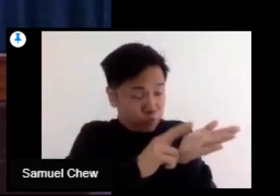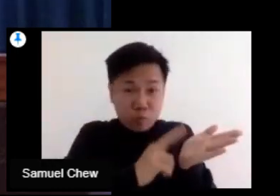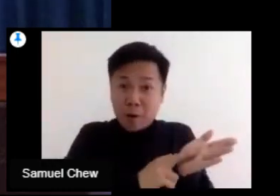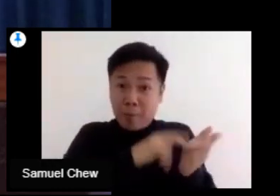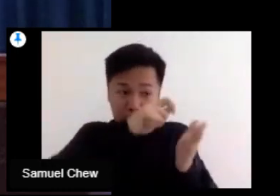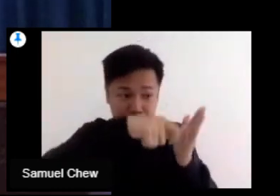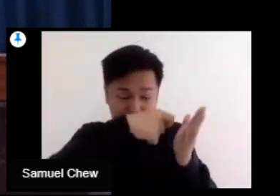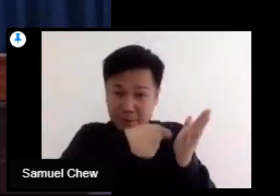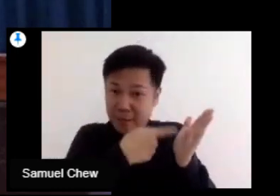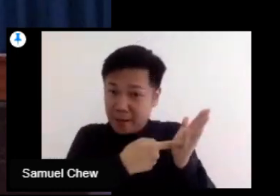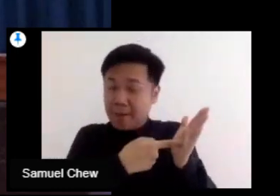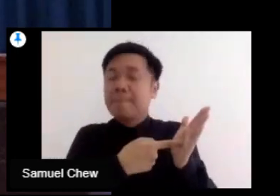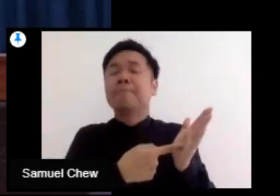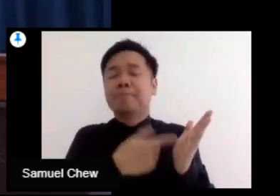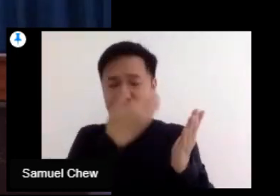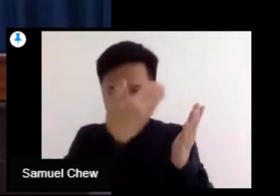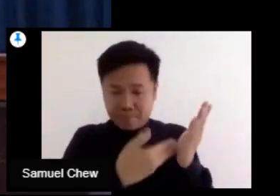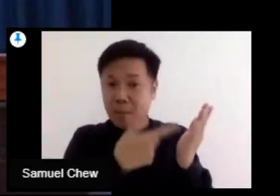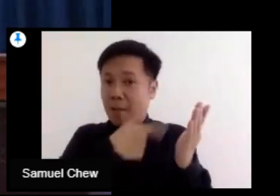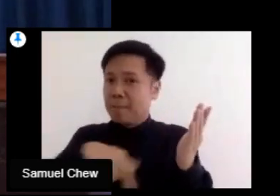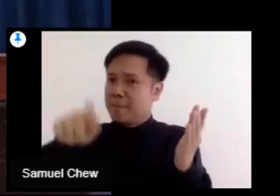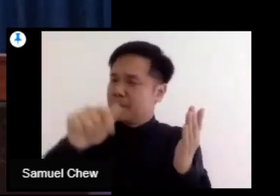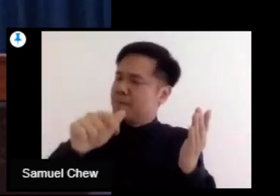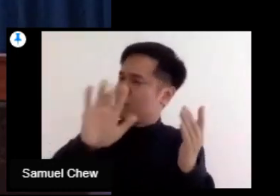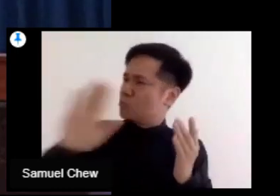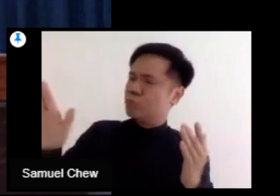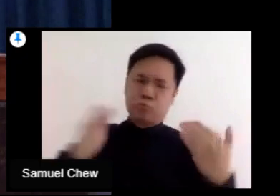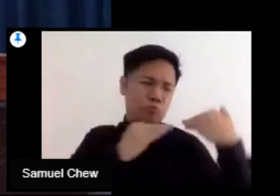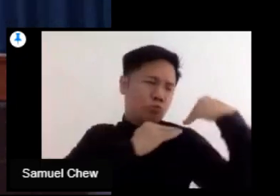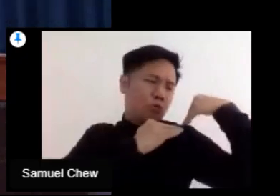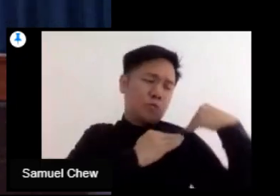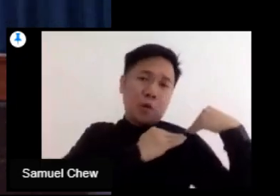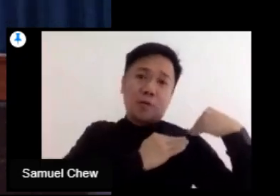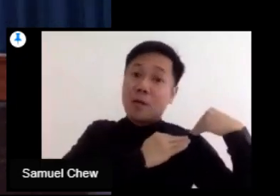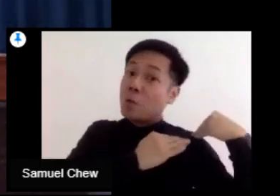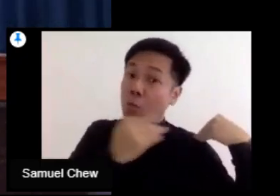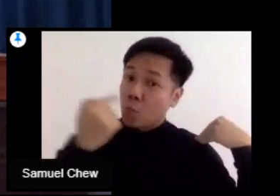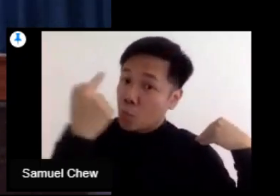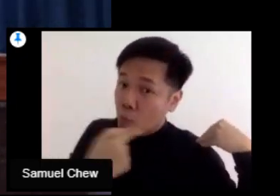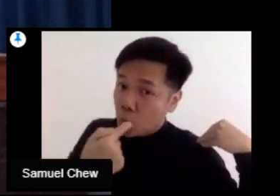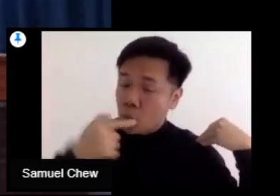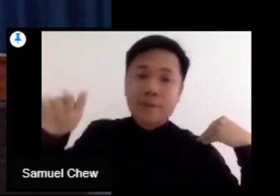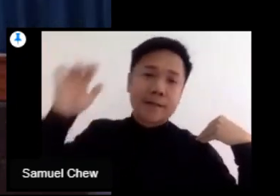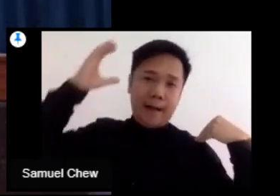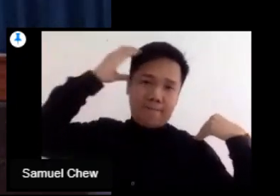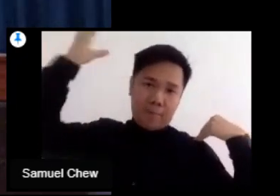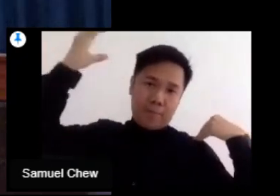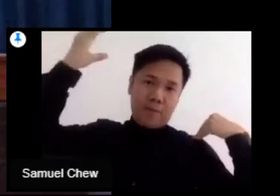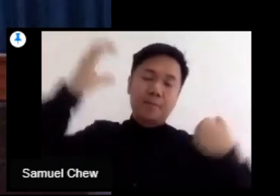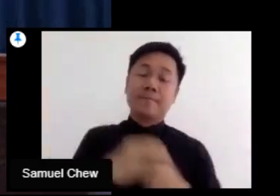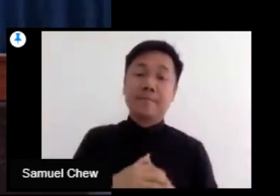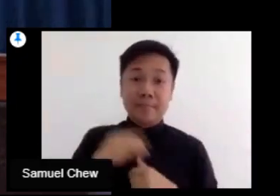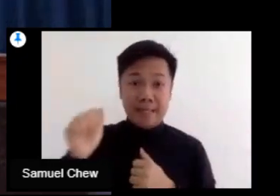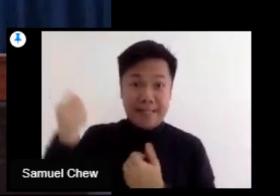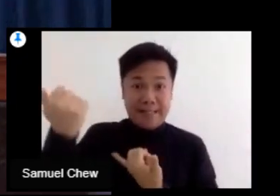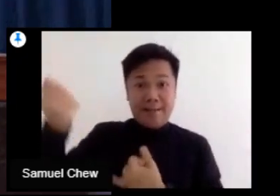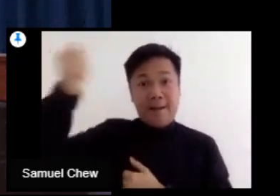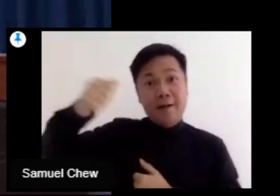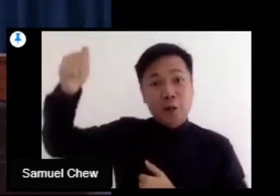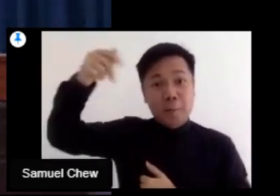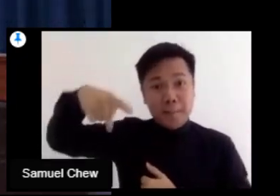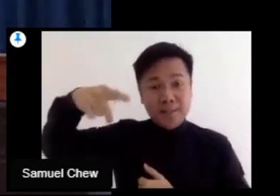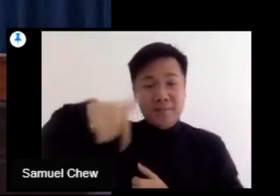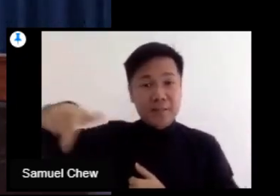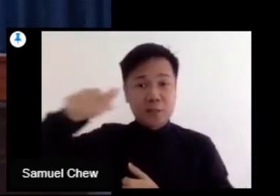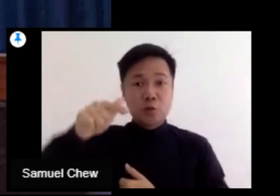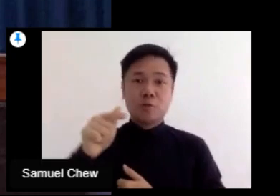are inherent responsibilities of governments. Under this framework, the Asian Pacific Regional